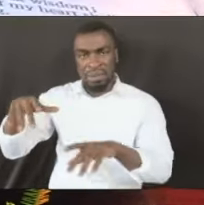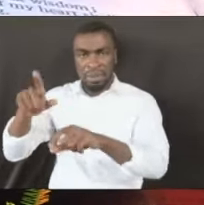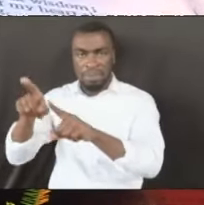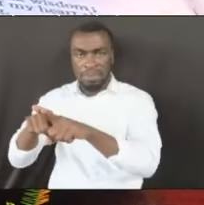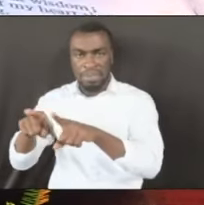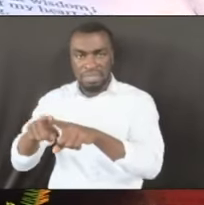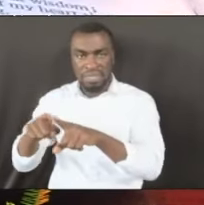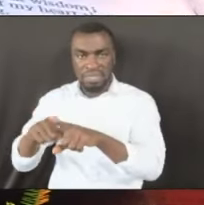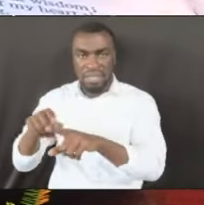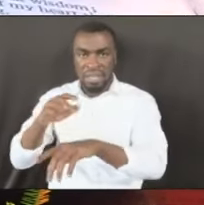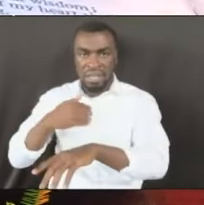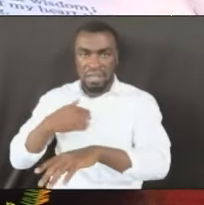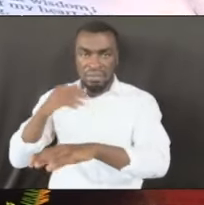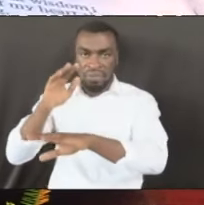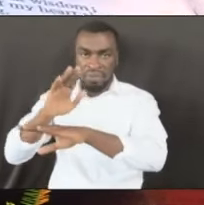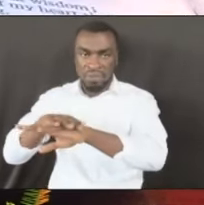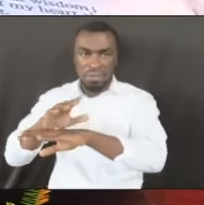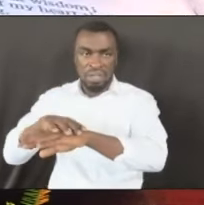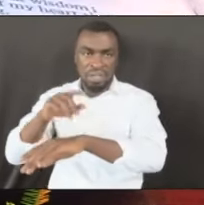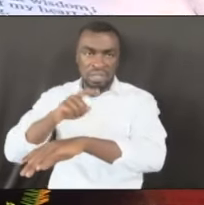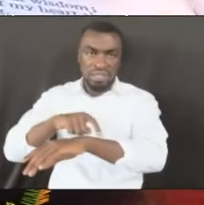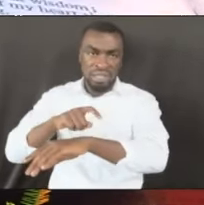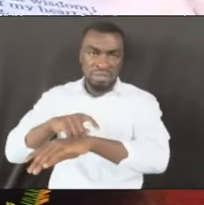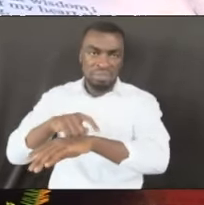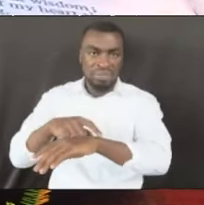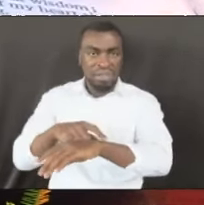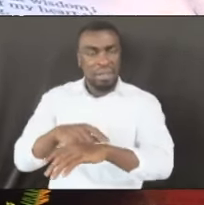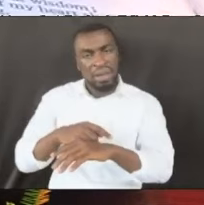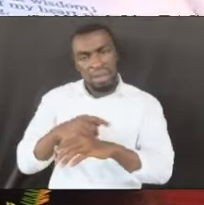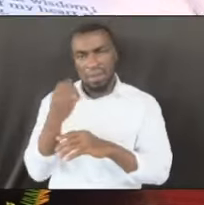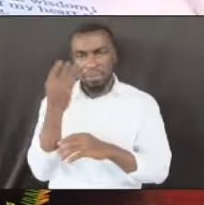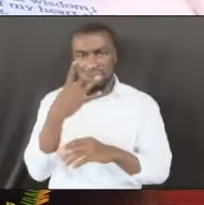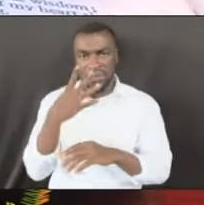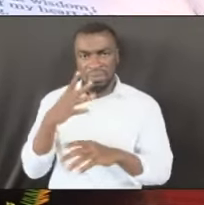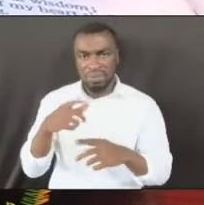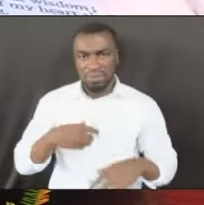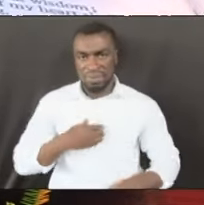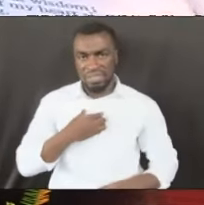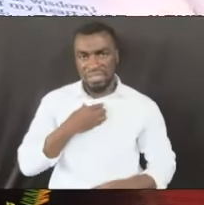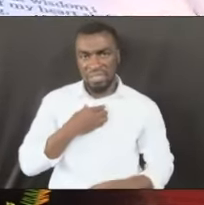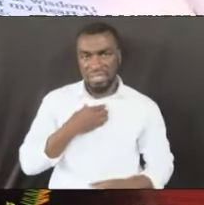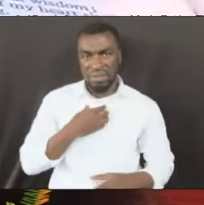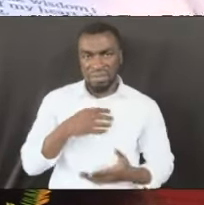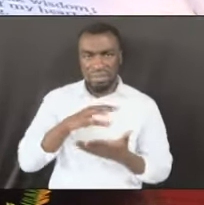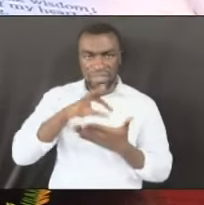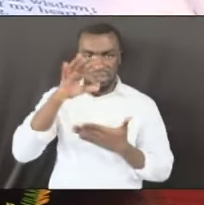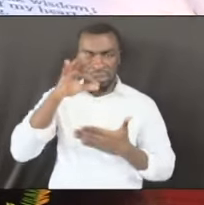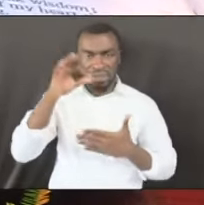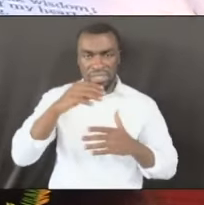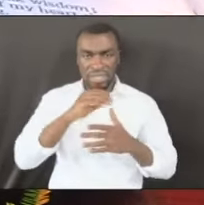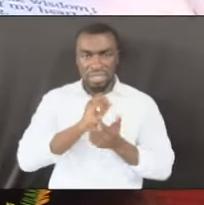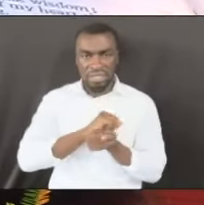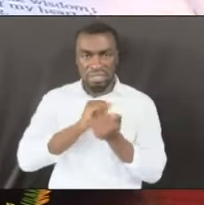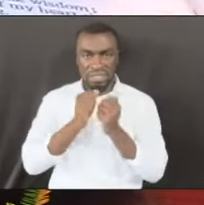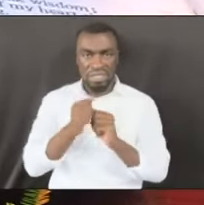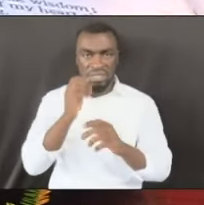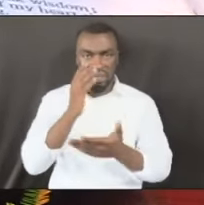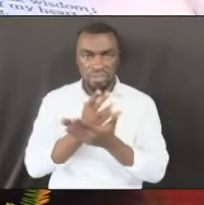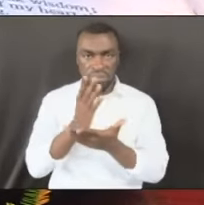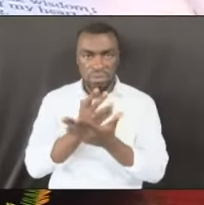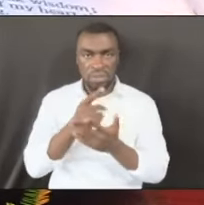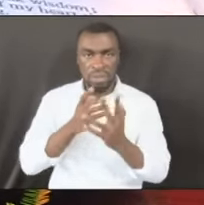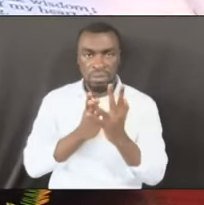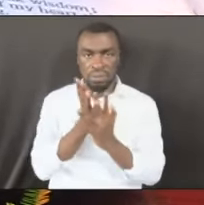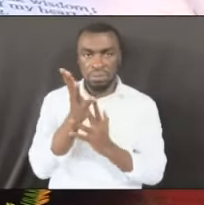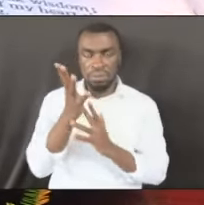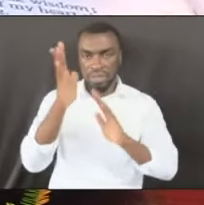good time, a place and visit, but we look in vain for the souls that are converted to the truth through their instrumentality.